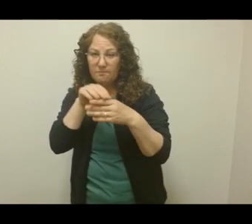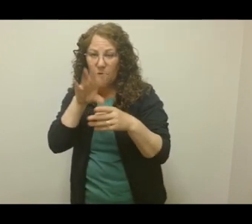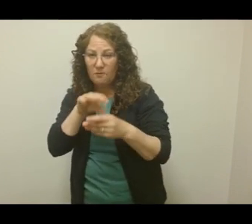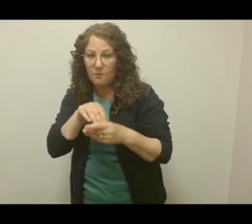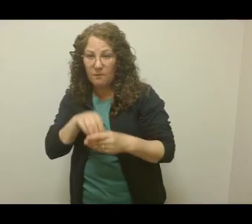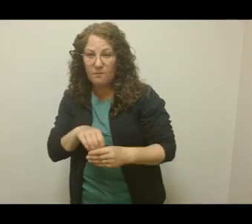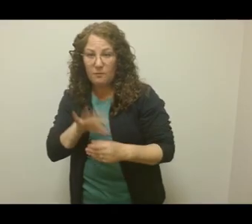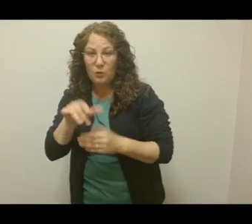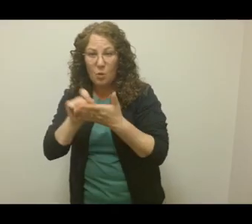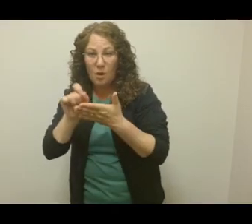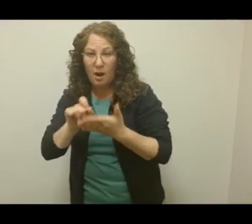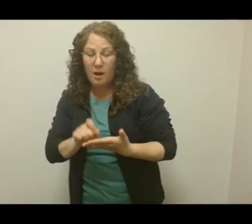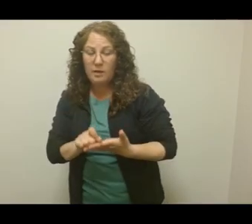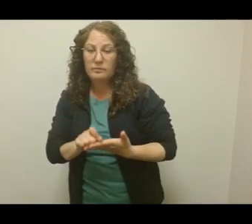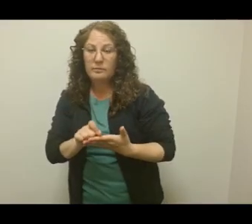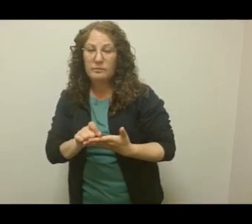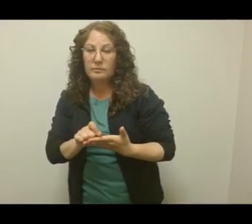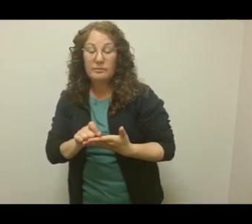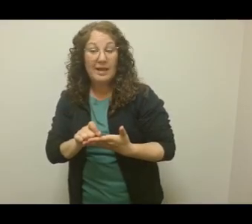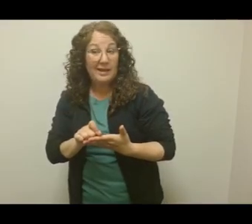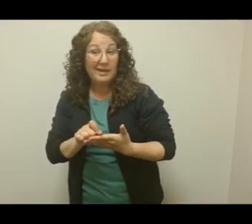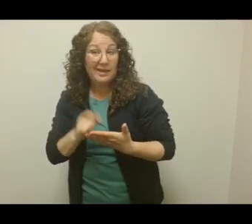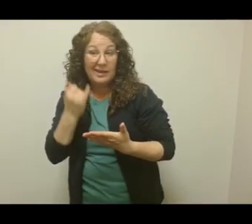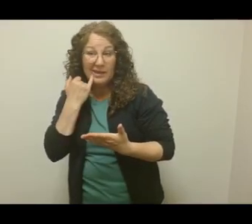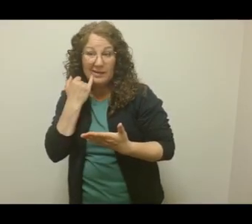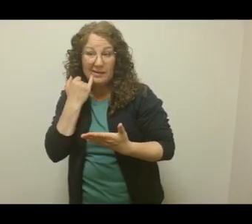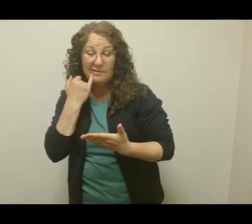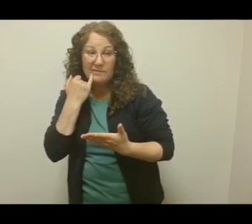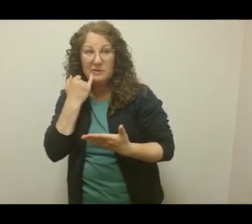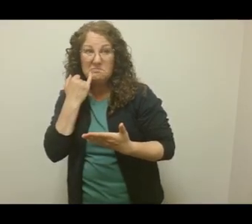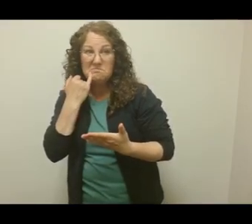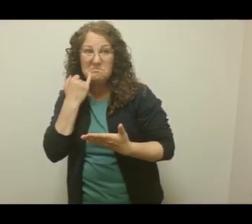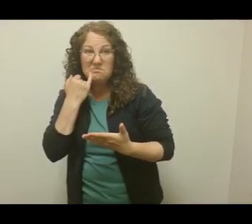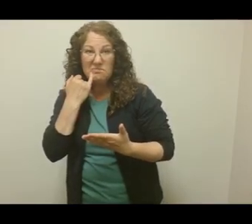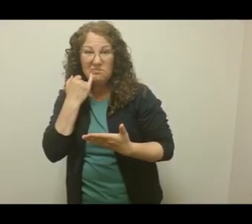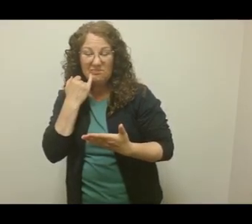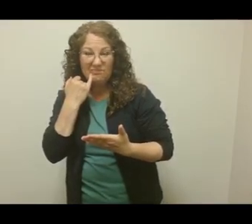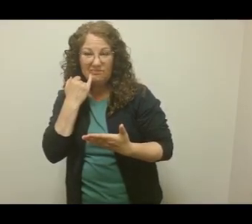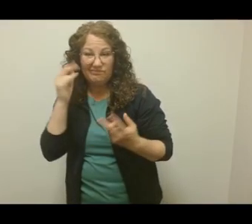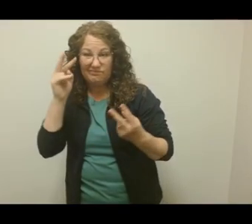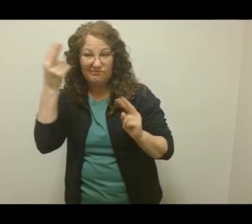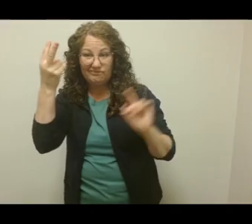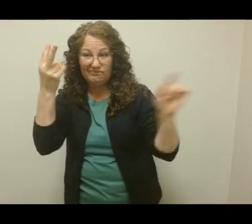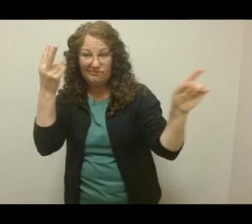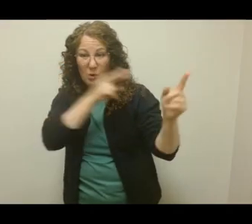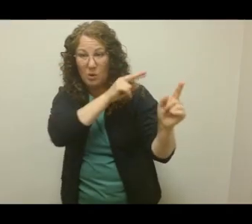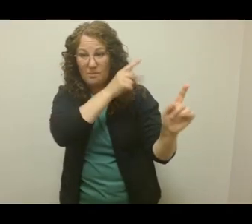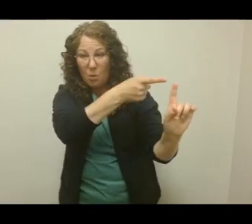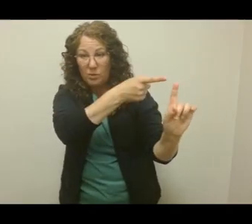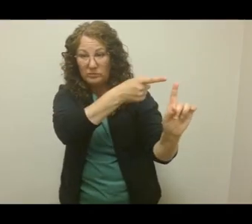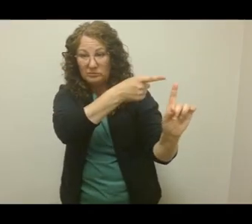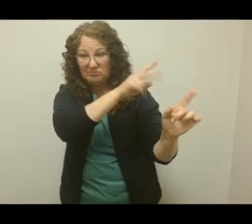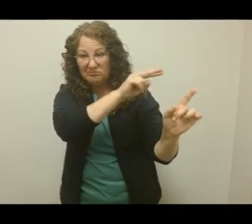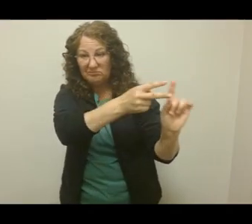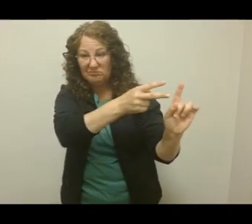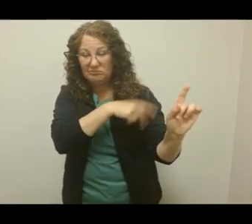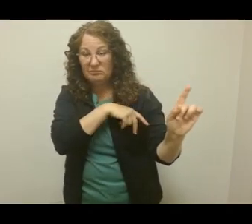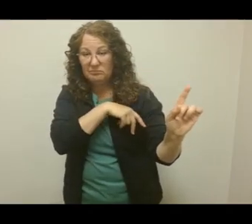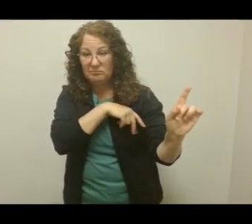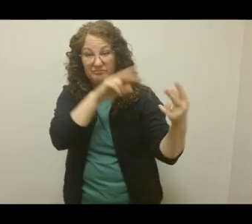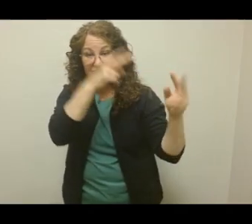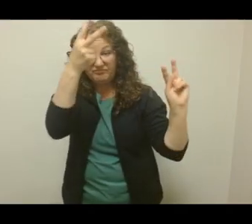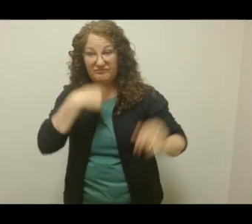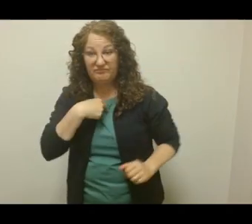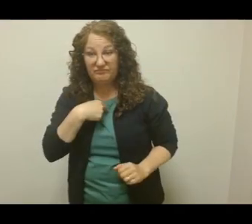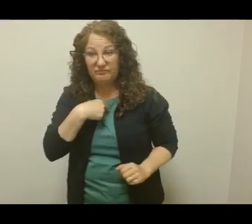writing task. If you don't understand the author's purpose or their main idea behind what they've written, when